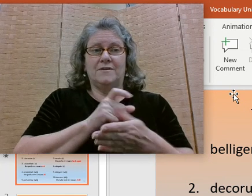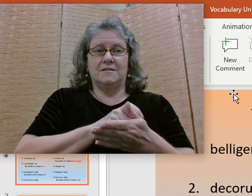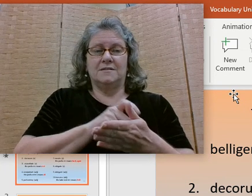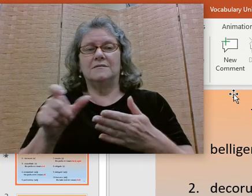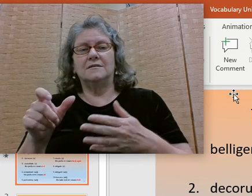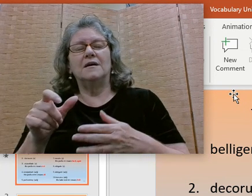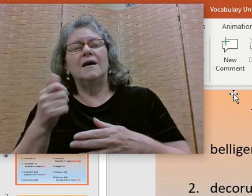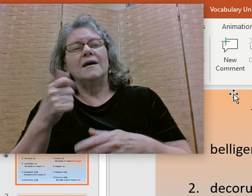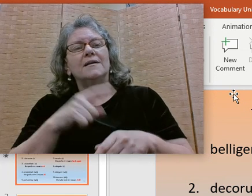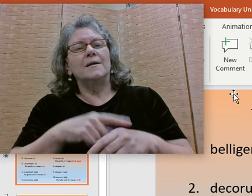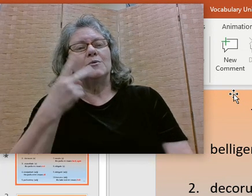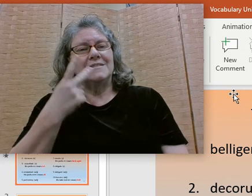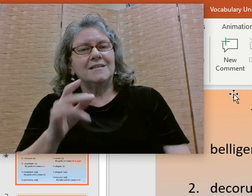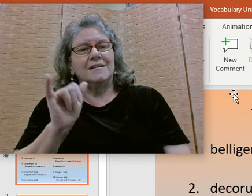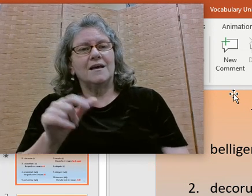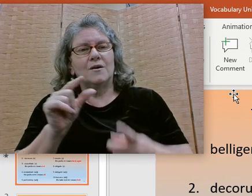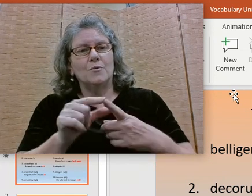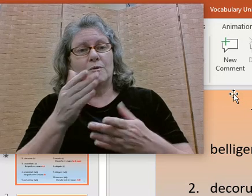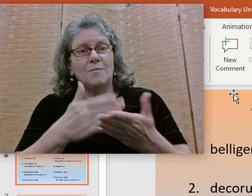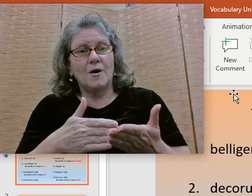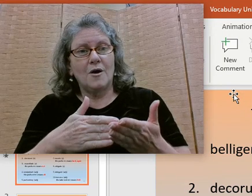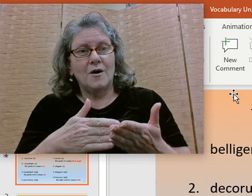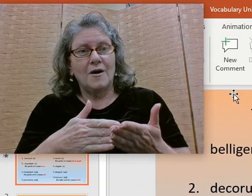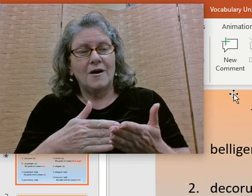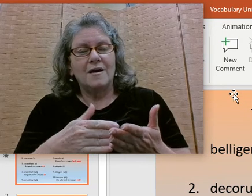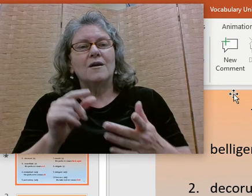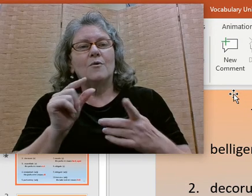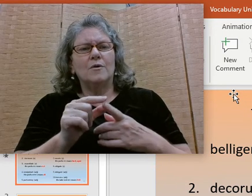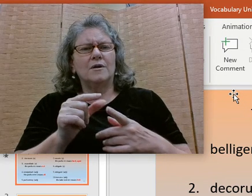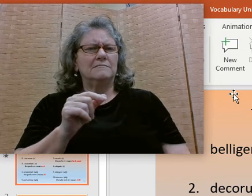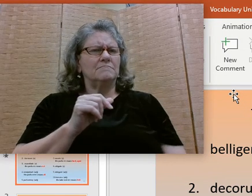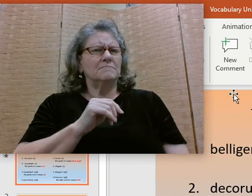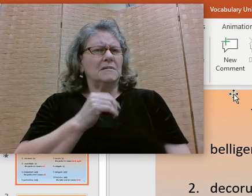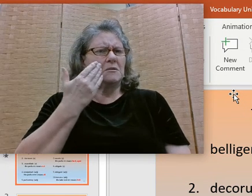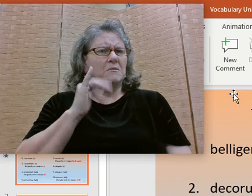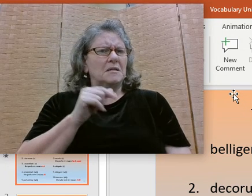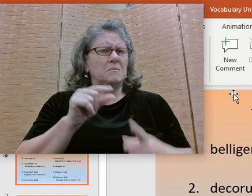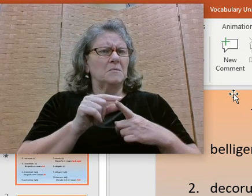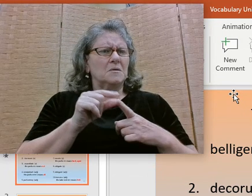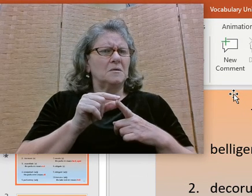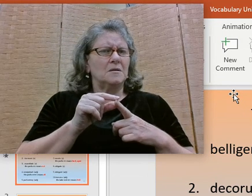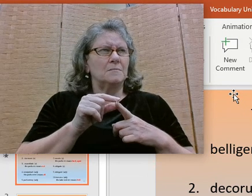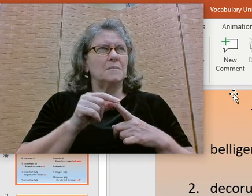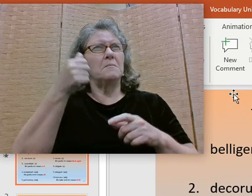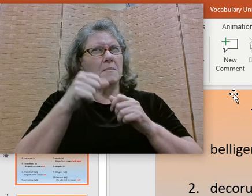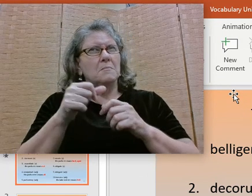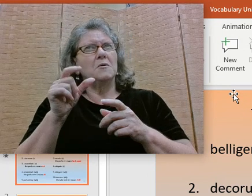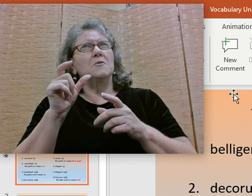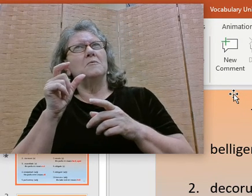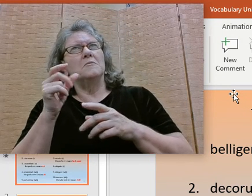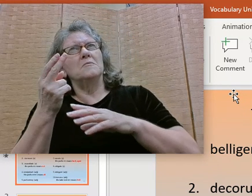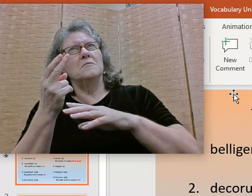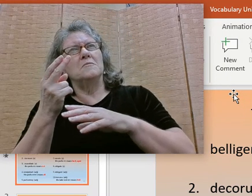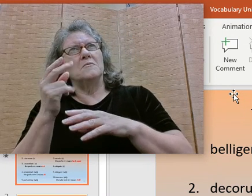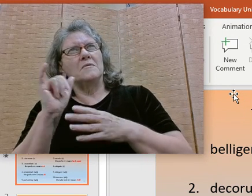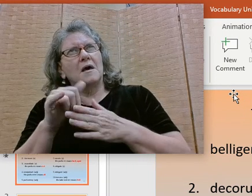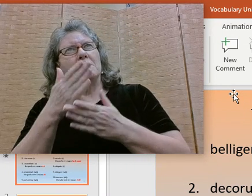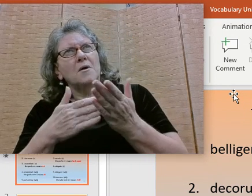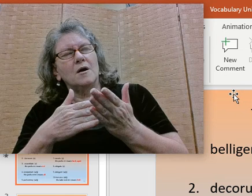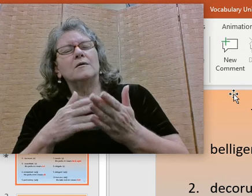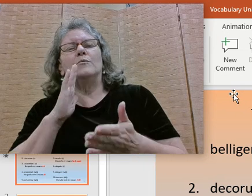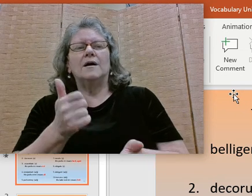time you see that particular word part in a word that you aren't so familiar with, as I said, knowing the meaning of the word parts